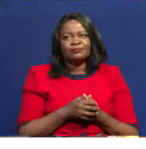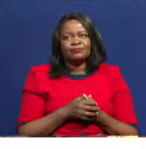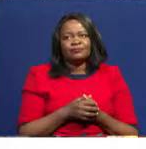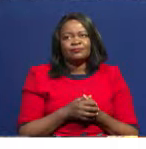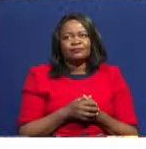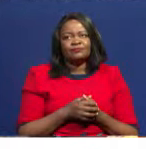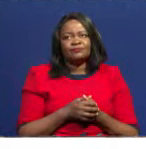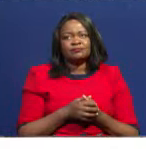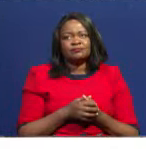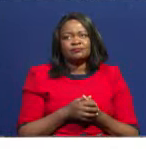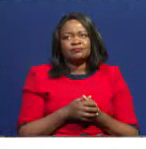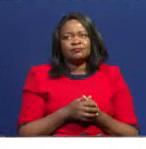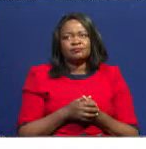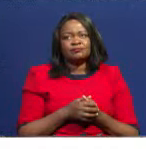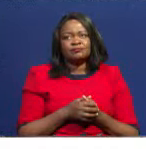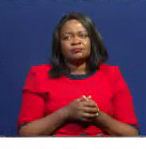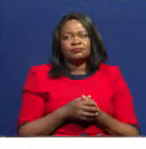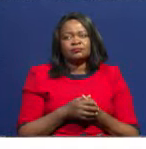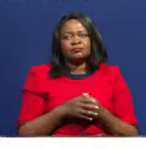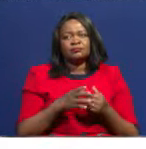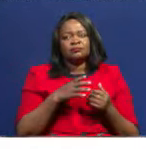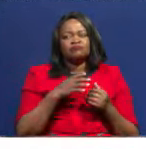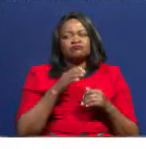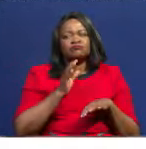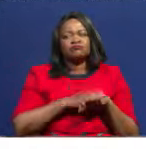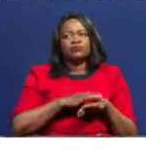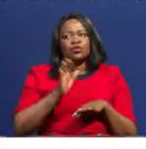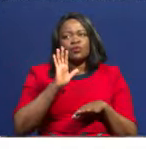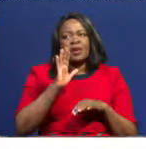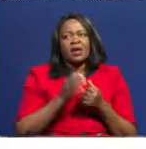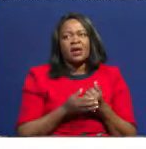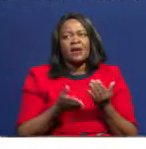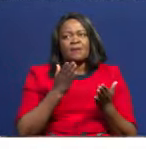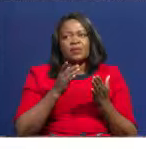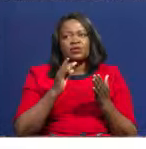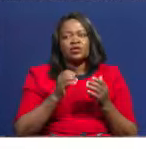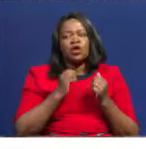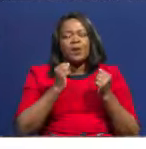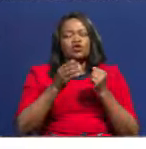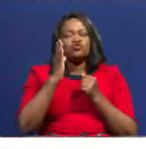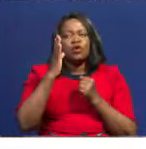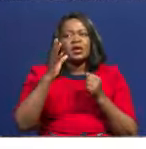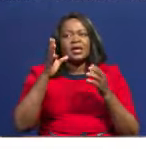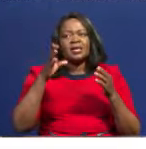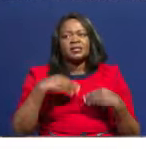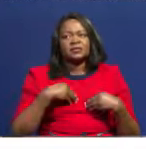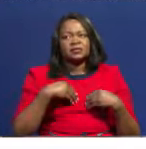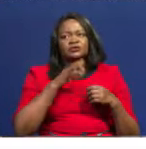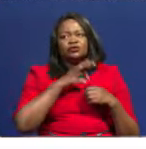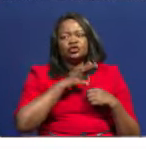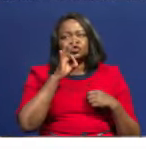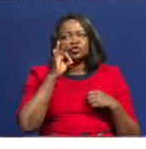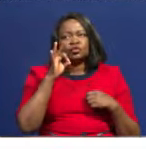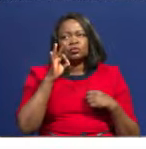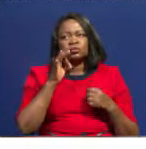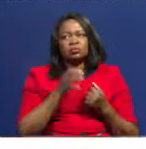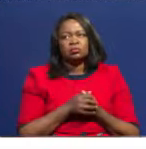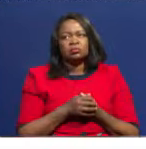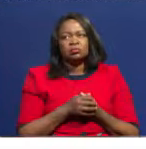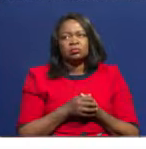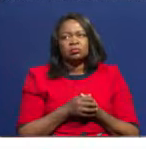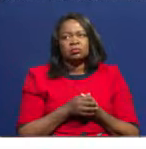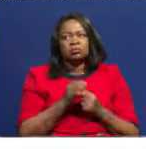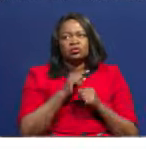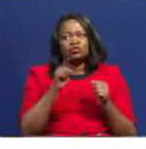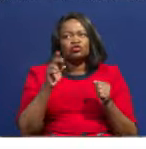Rex is no more. Go well. May the Almighty God receive your humble soul.